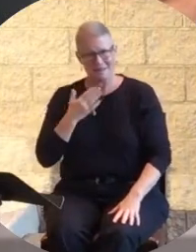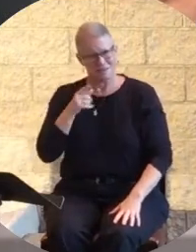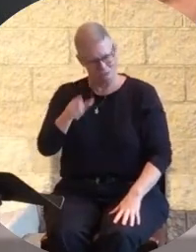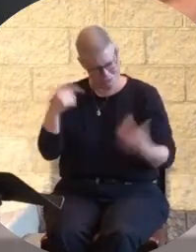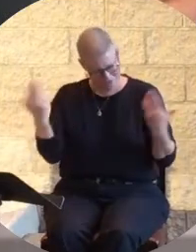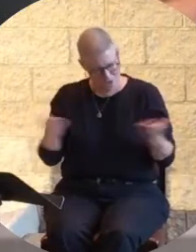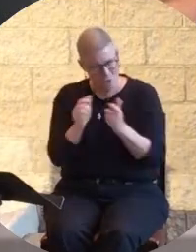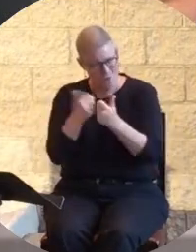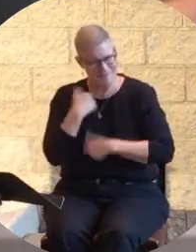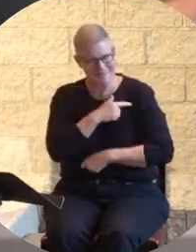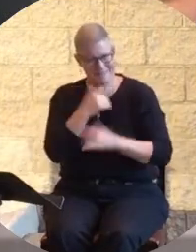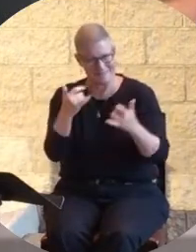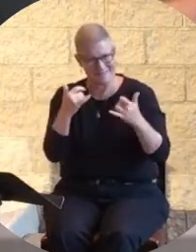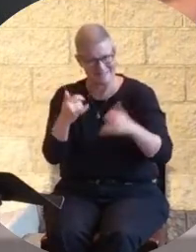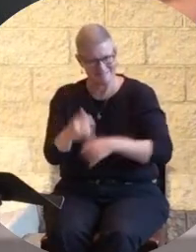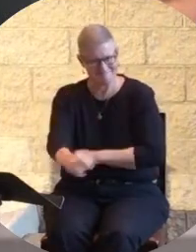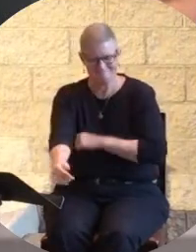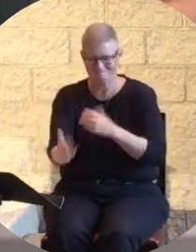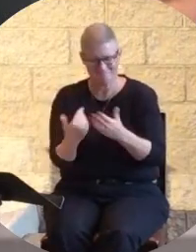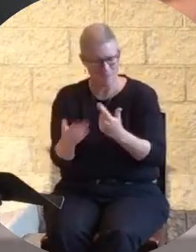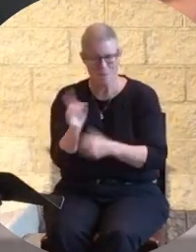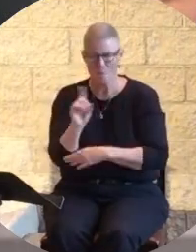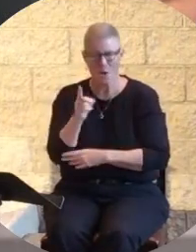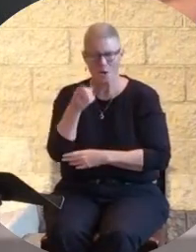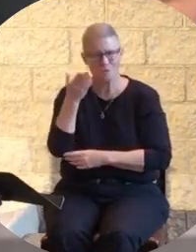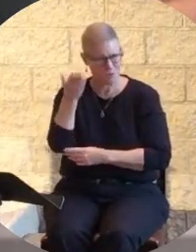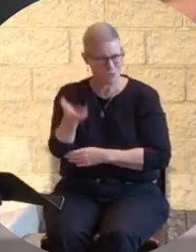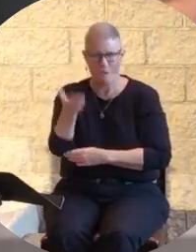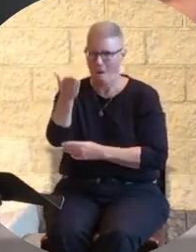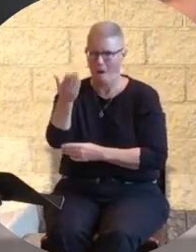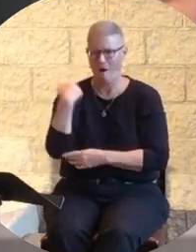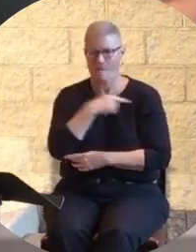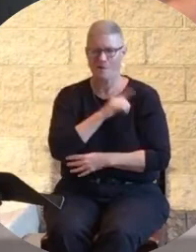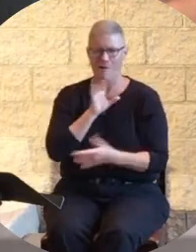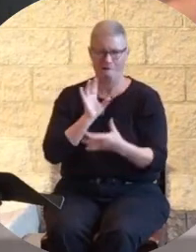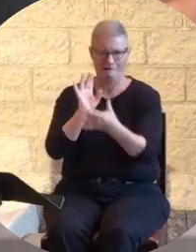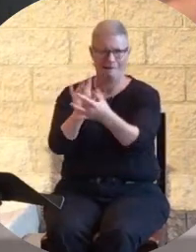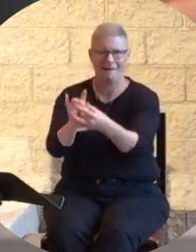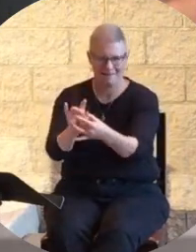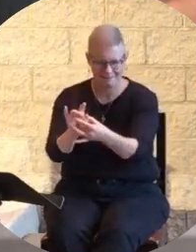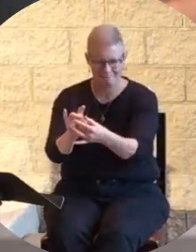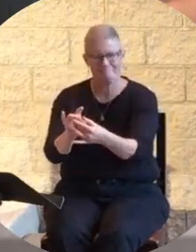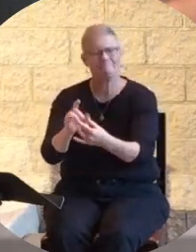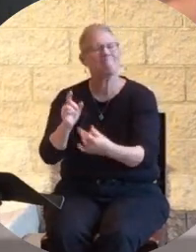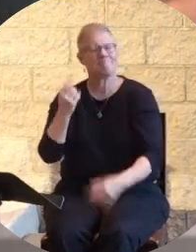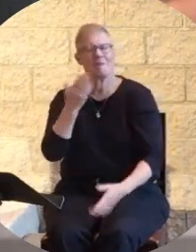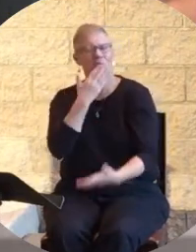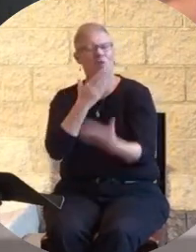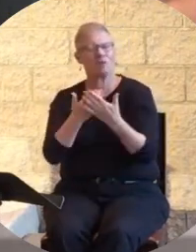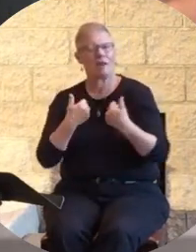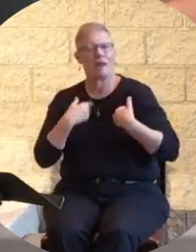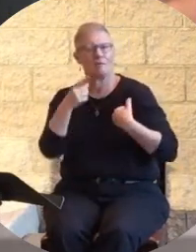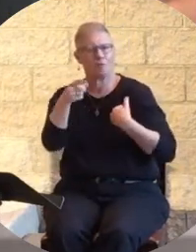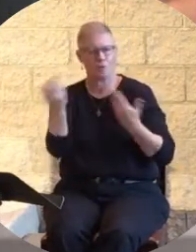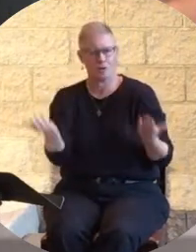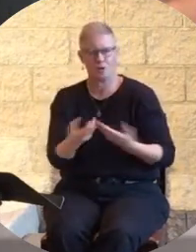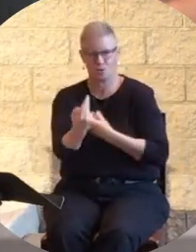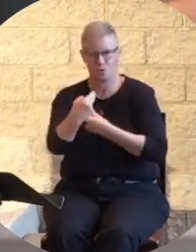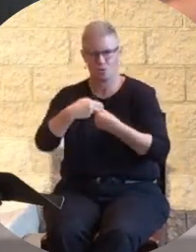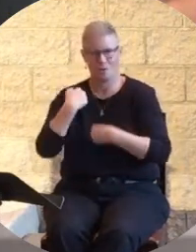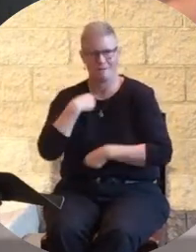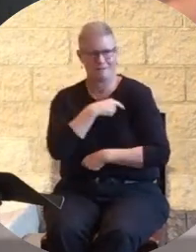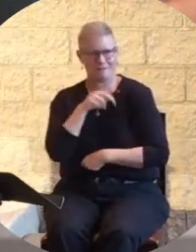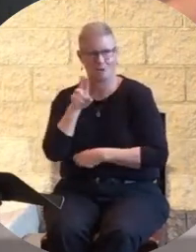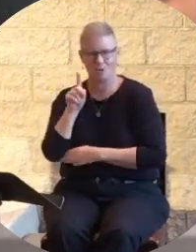with us here. Wherever you are, we are connected, and it's good to have you with us here at Unity Minneapolis. Thank you to